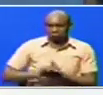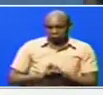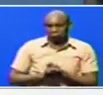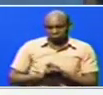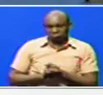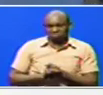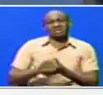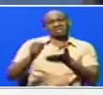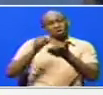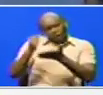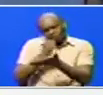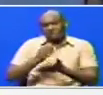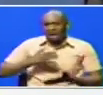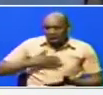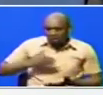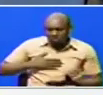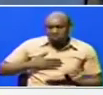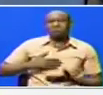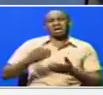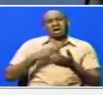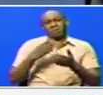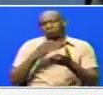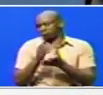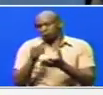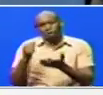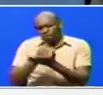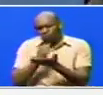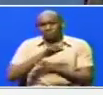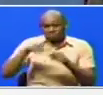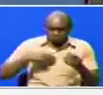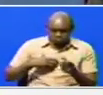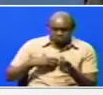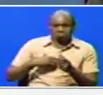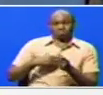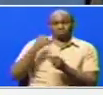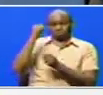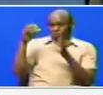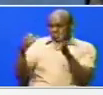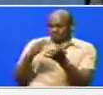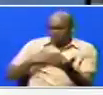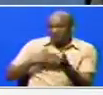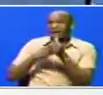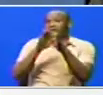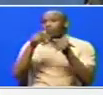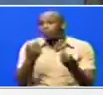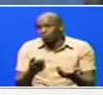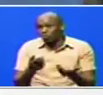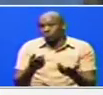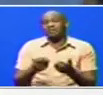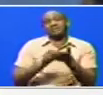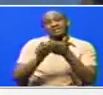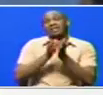the secretariat, our party secretariat, under the guidance of our Secretary